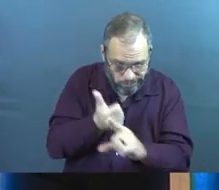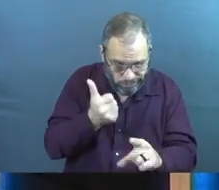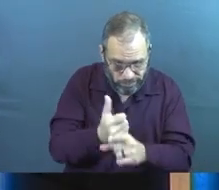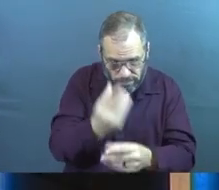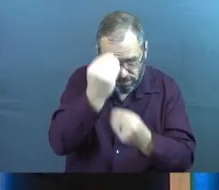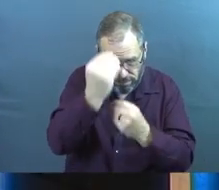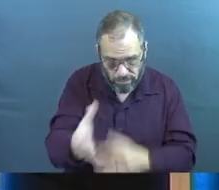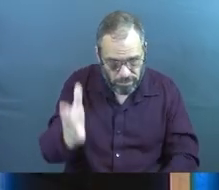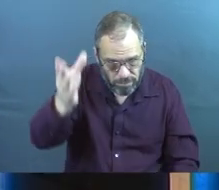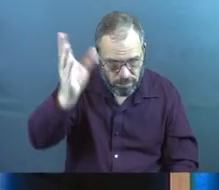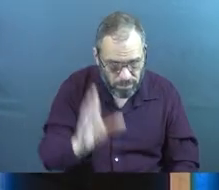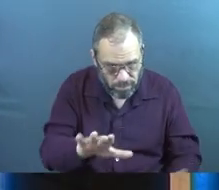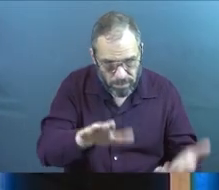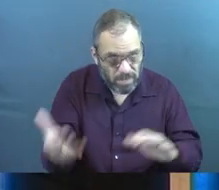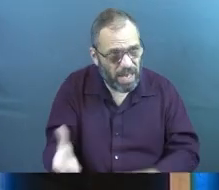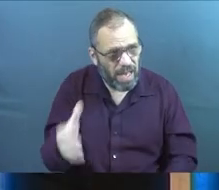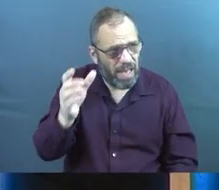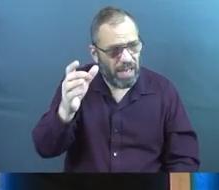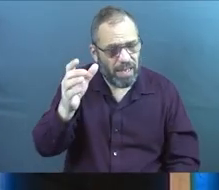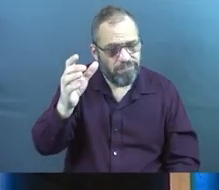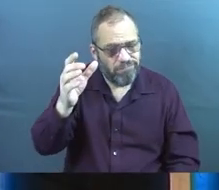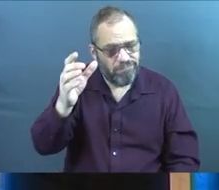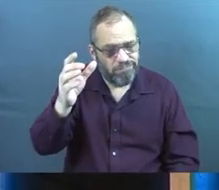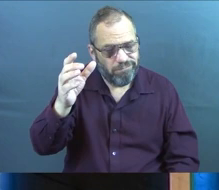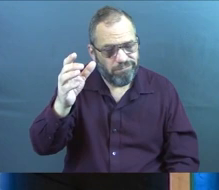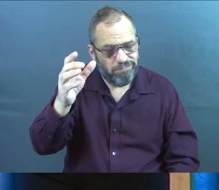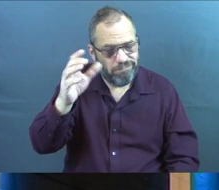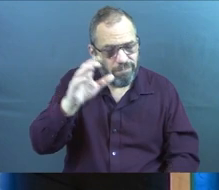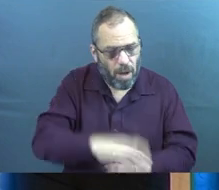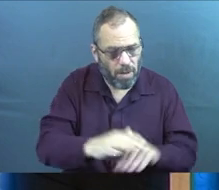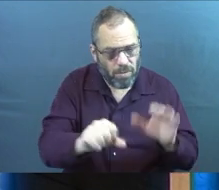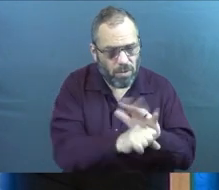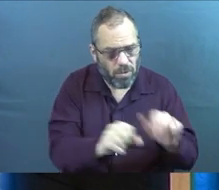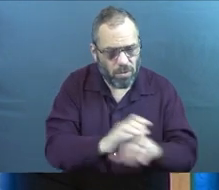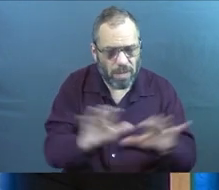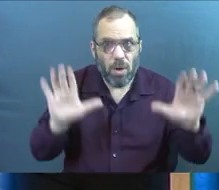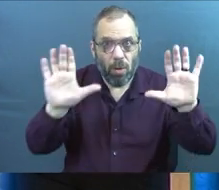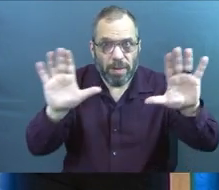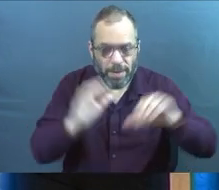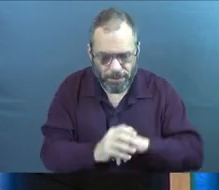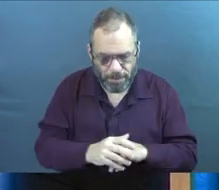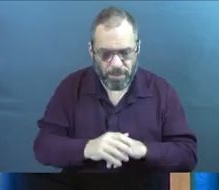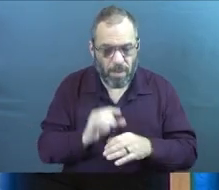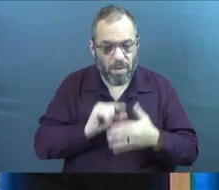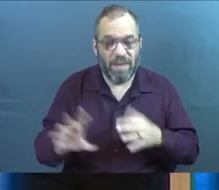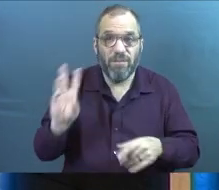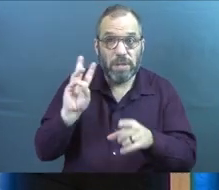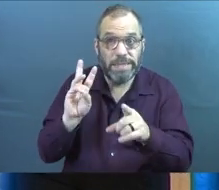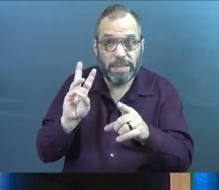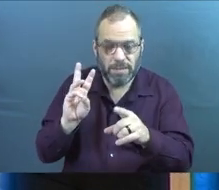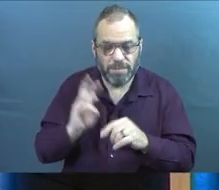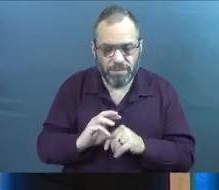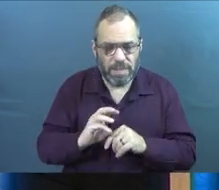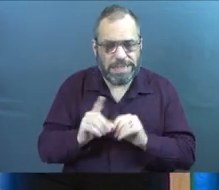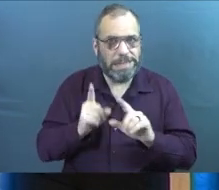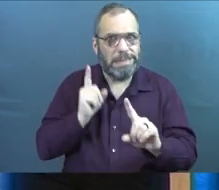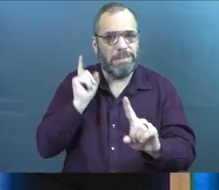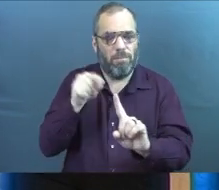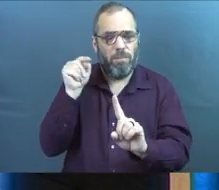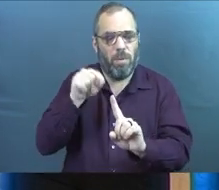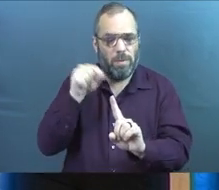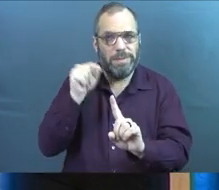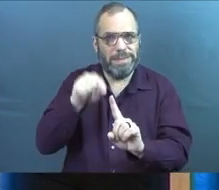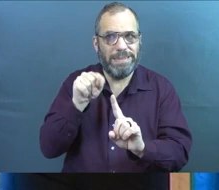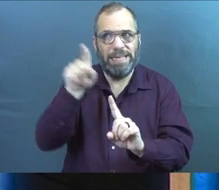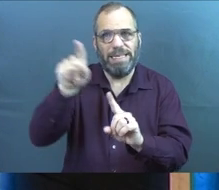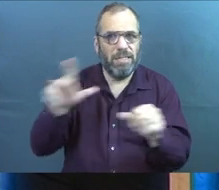in obedience to God and died a criminal's death on the cross. So let's break this down, starting with verse 6, right? The point I want to talk about is the fact